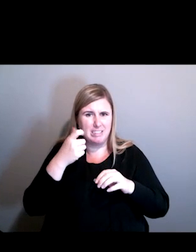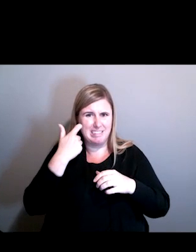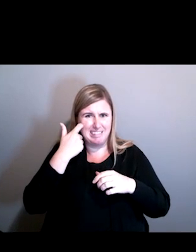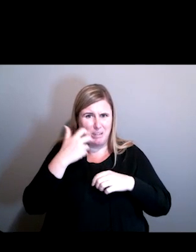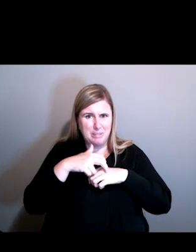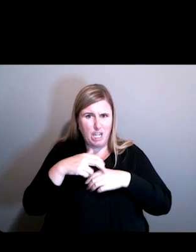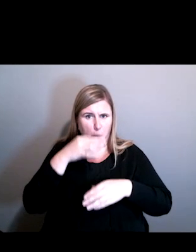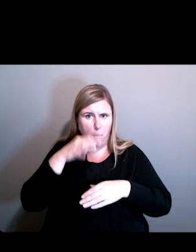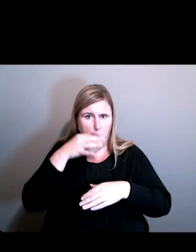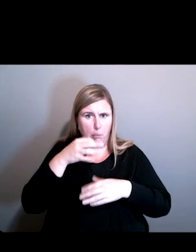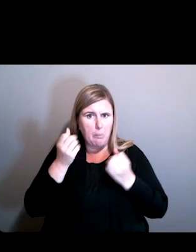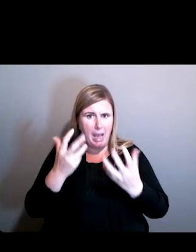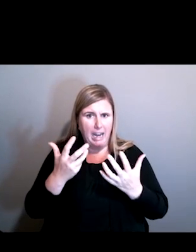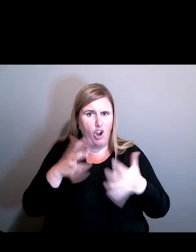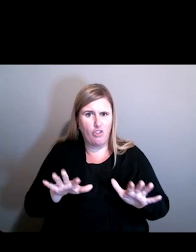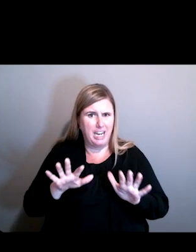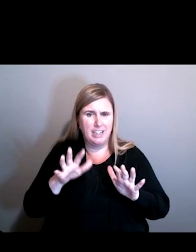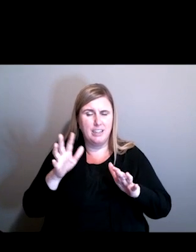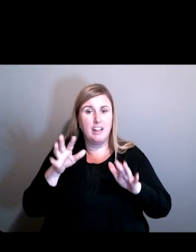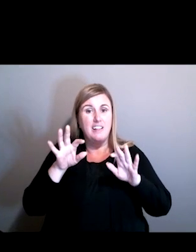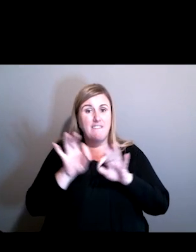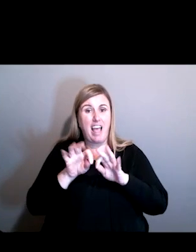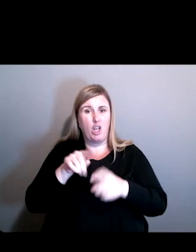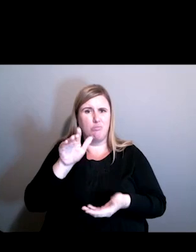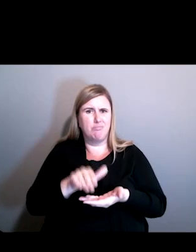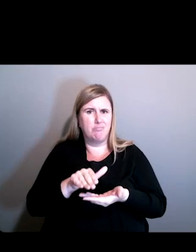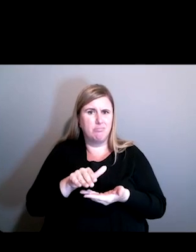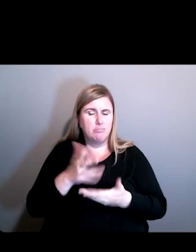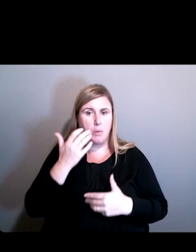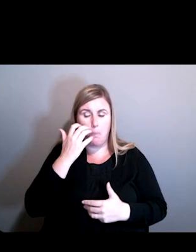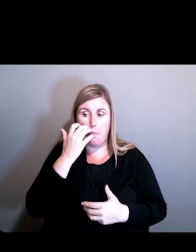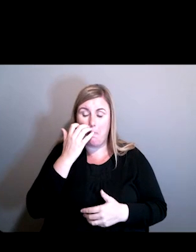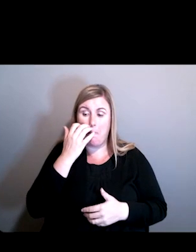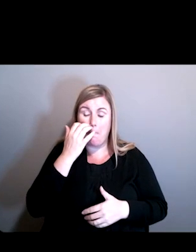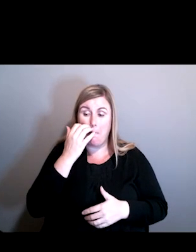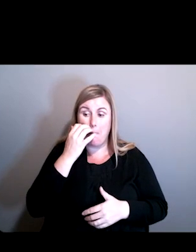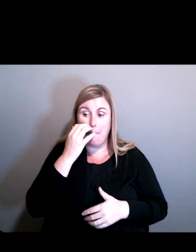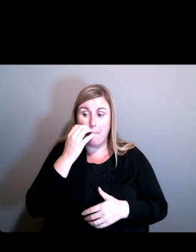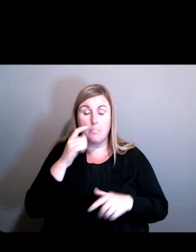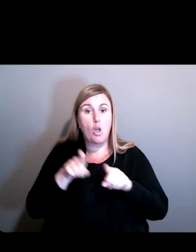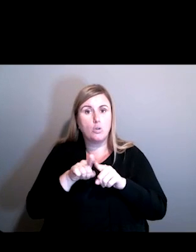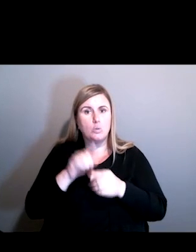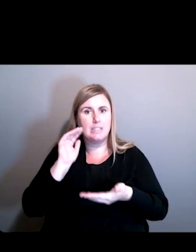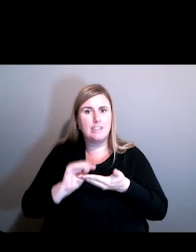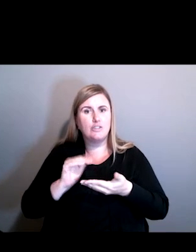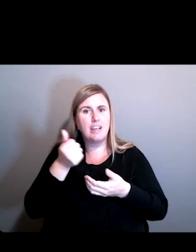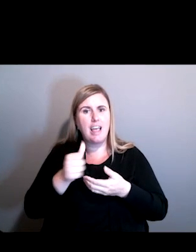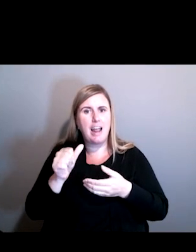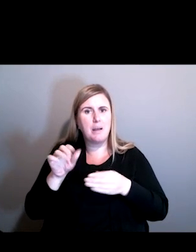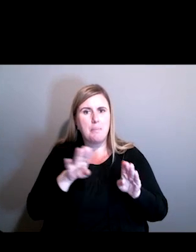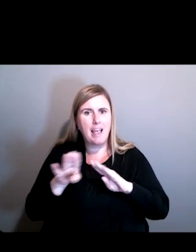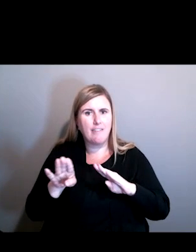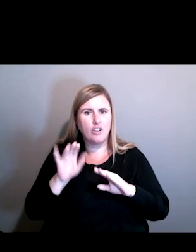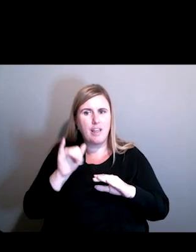just had a whole bunch. So it decreases the value of that chip as a reinforcer. And so it also decreases